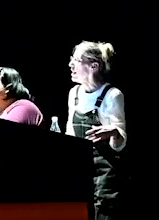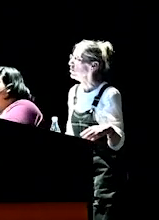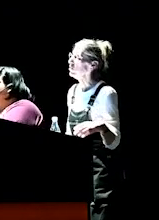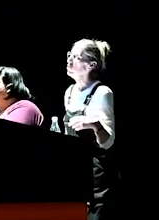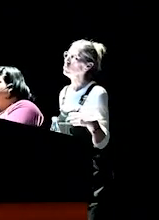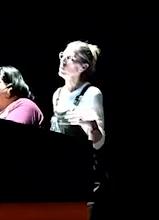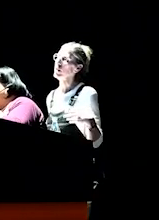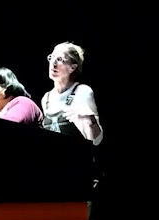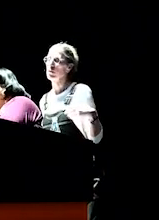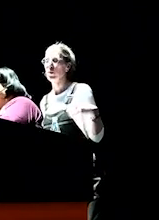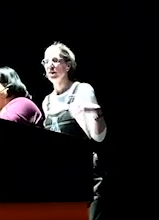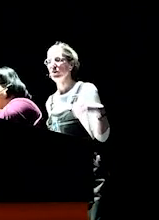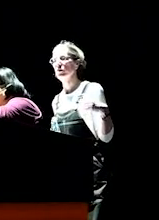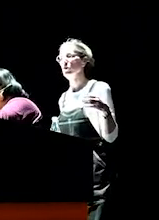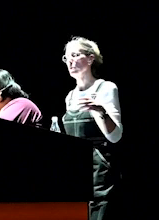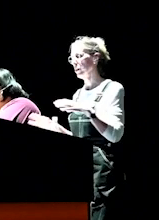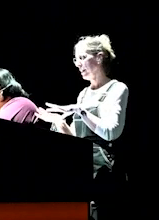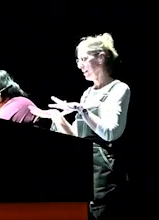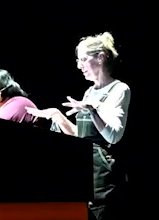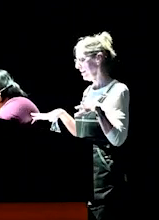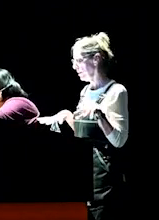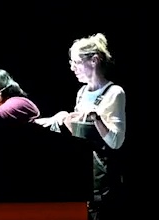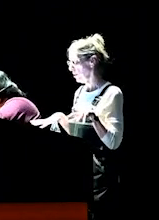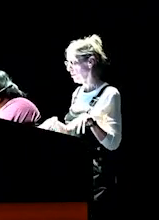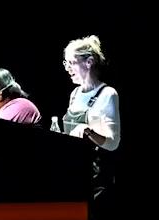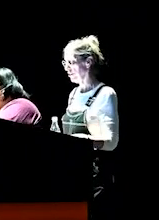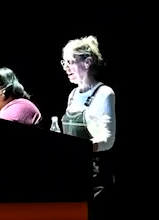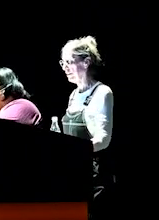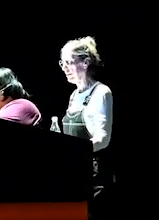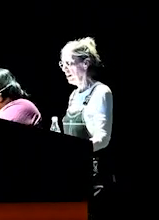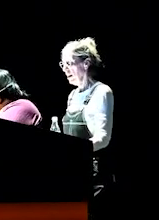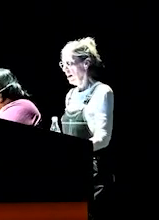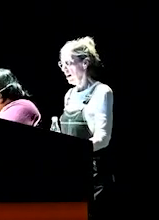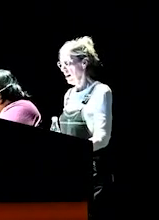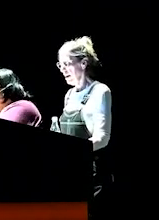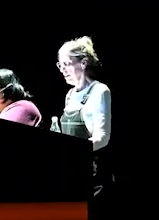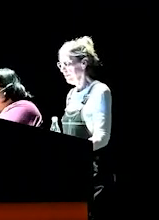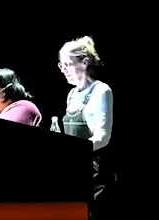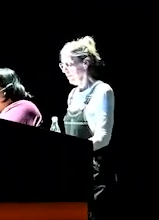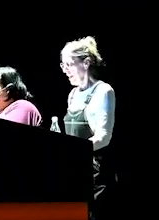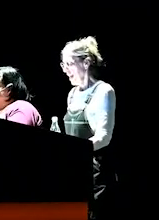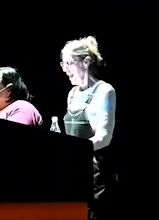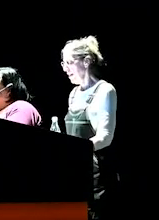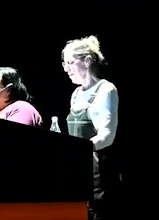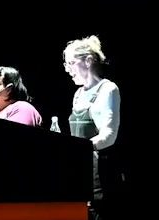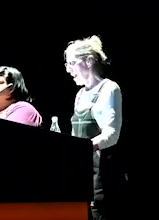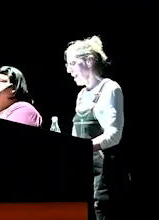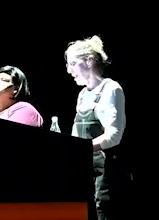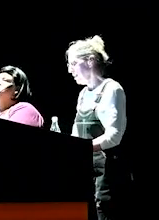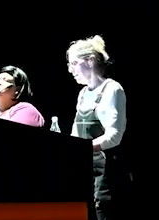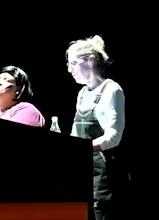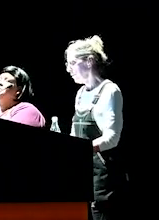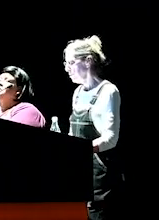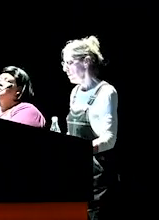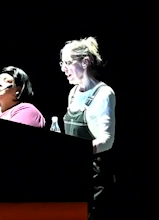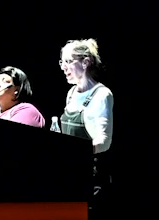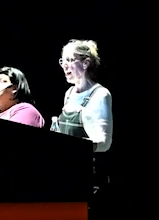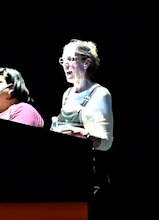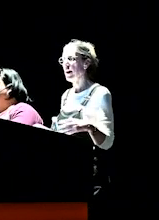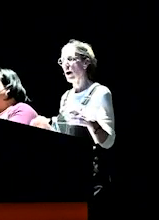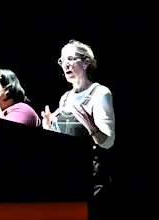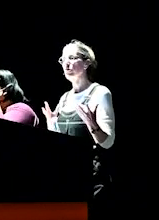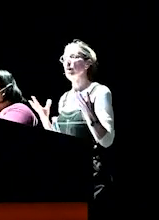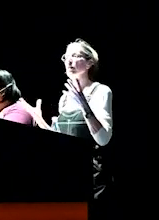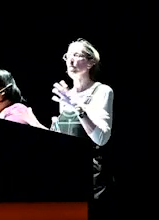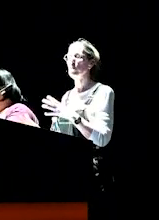you're close to the projects and you're working on the projects and you're working on the team with the projects. And then for